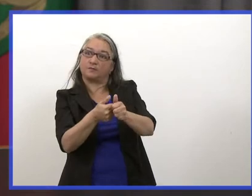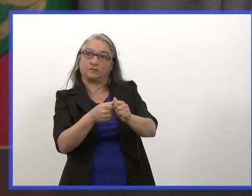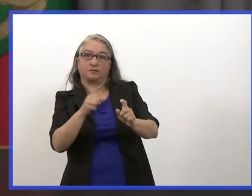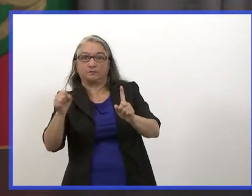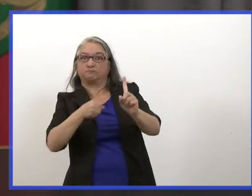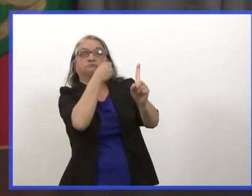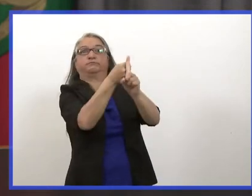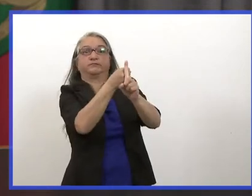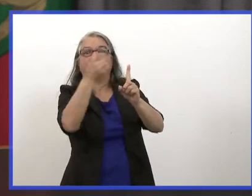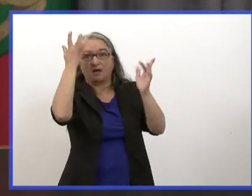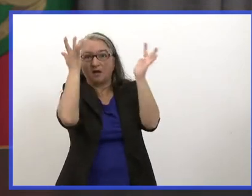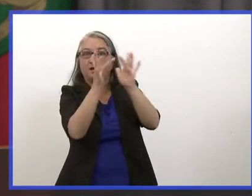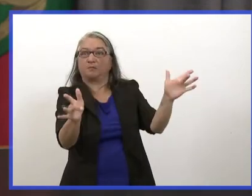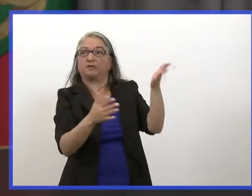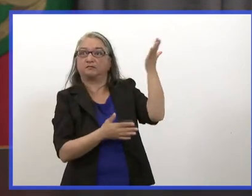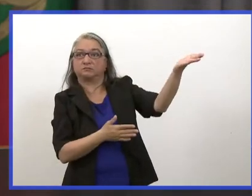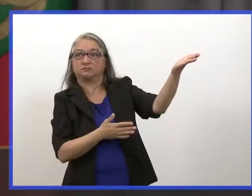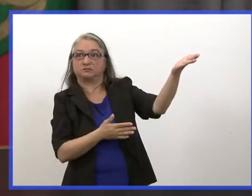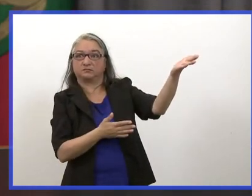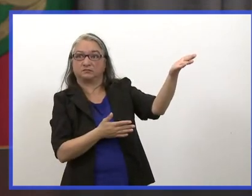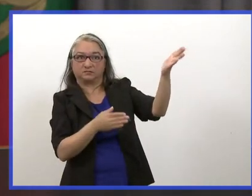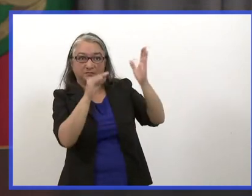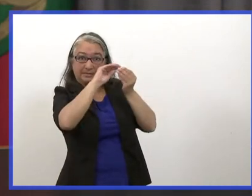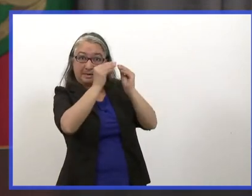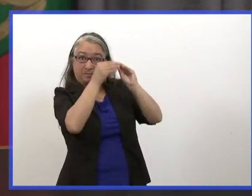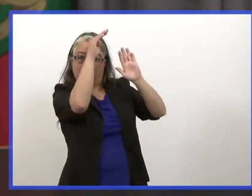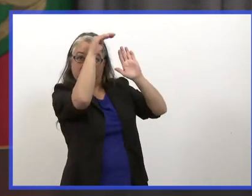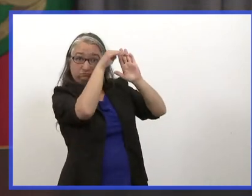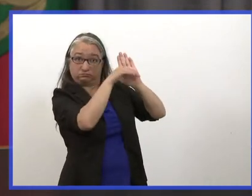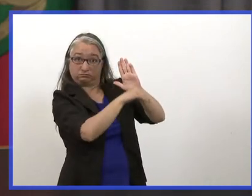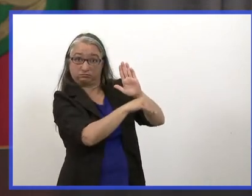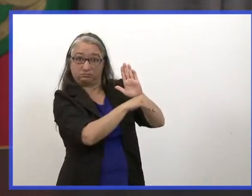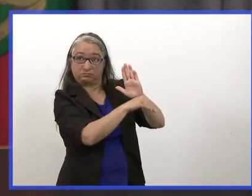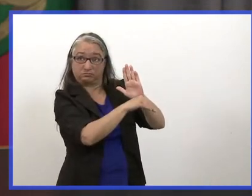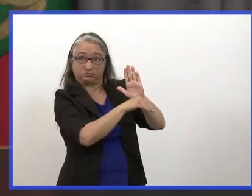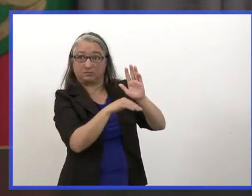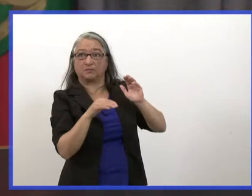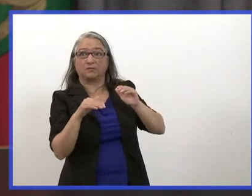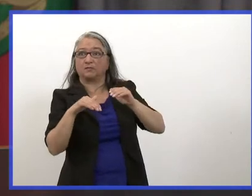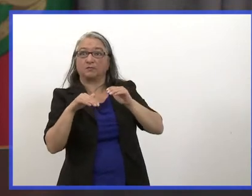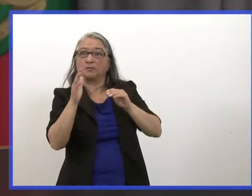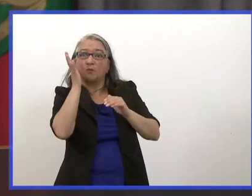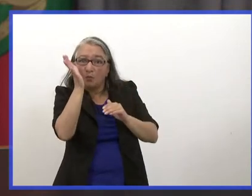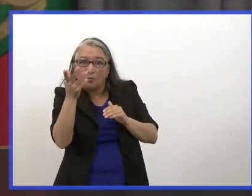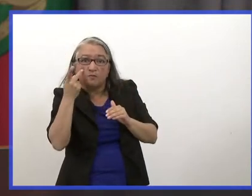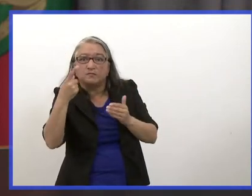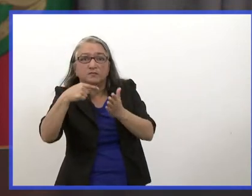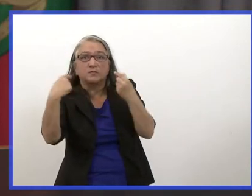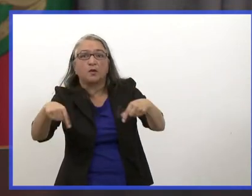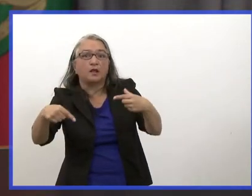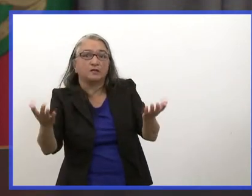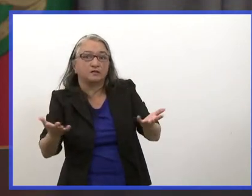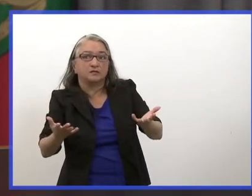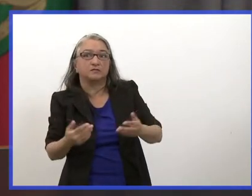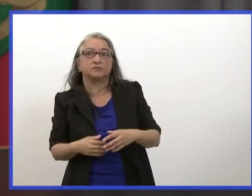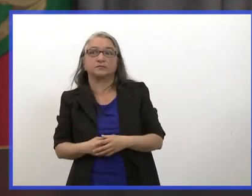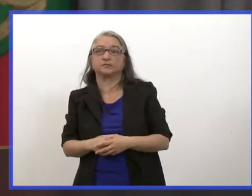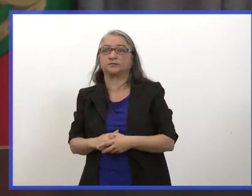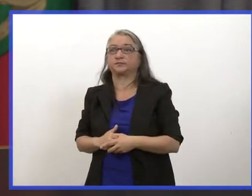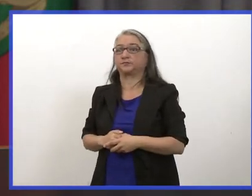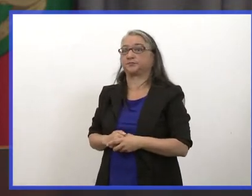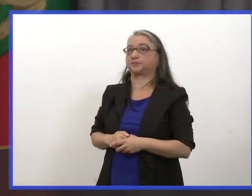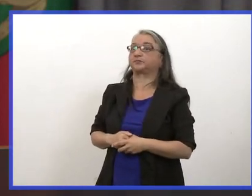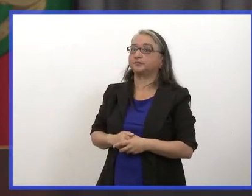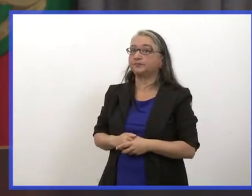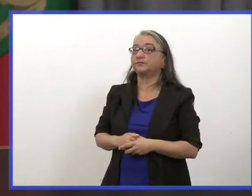hearts go out to their families and loved ones. It's it is a high day than what we've seen so far